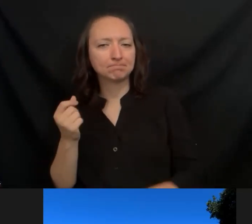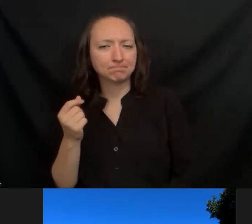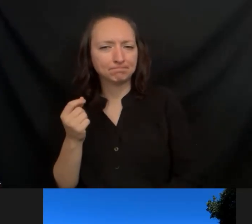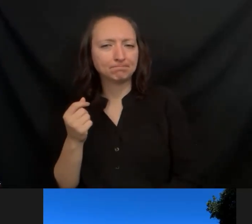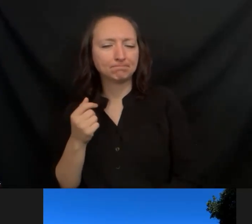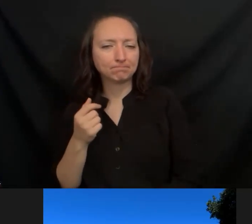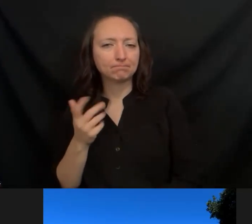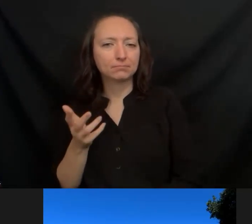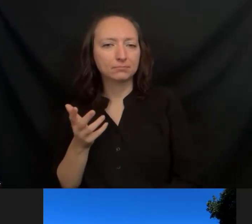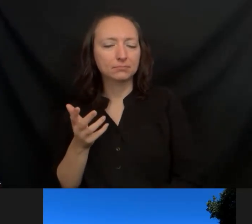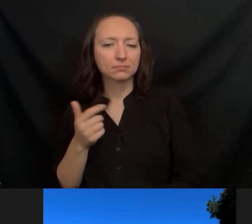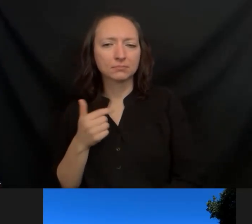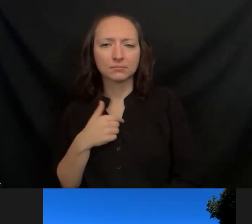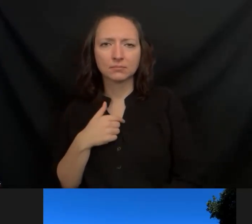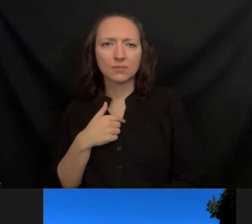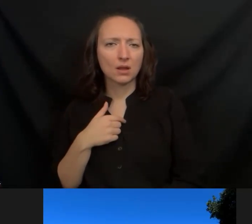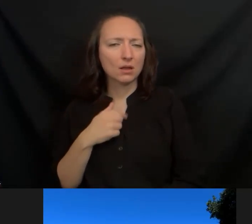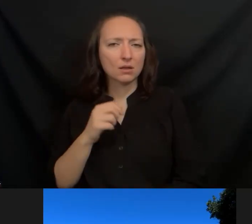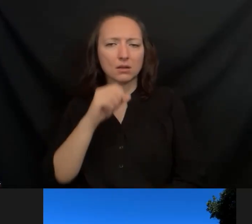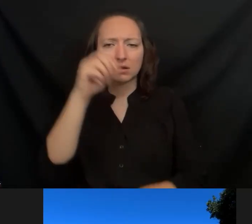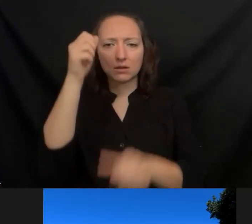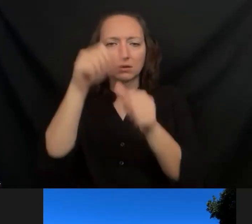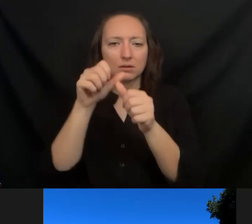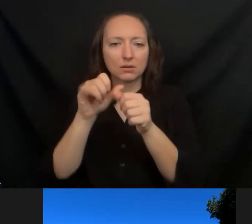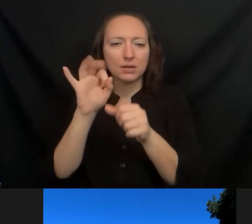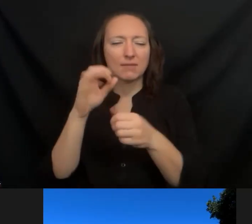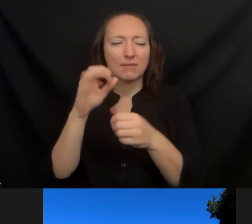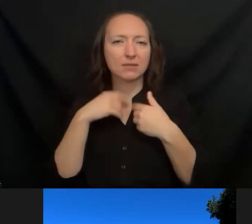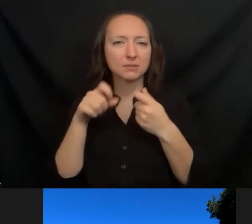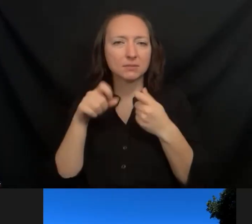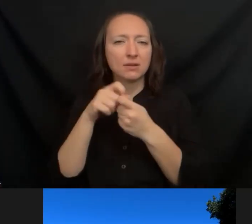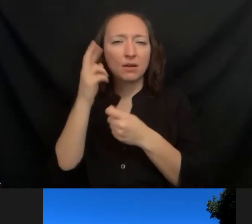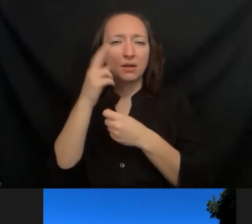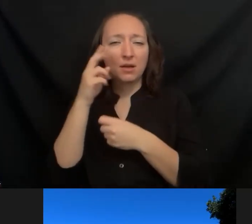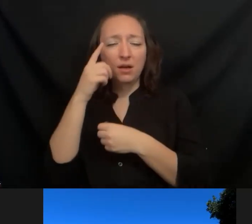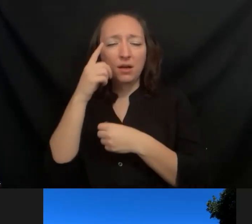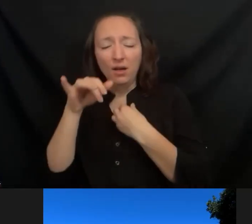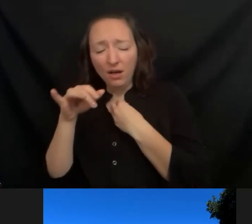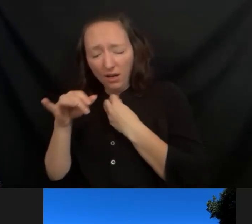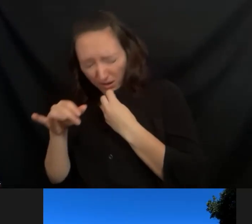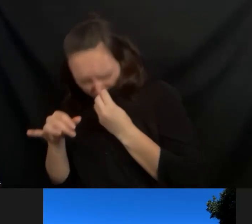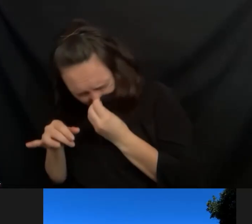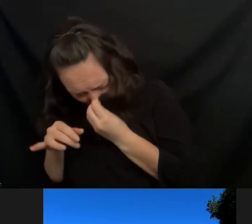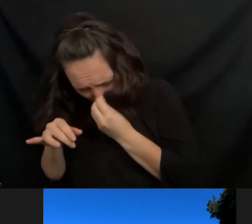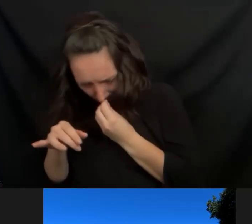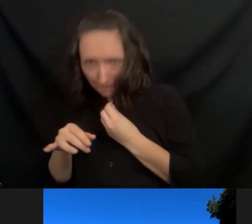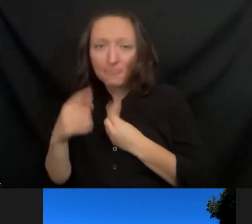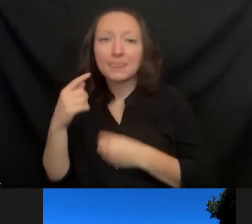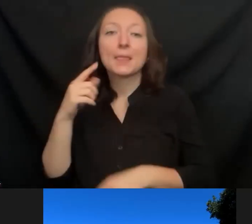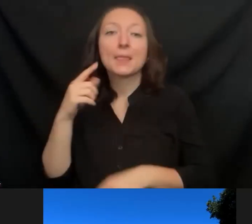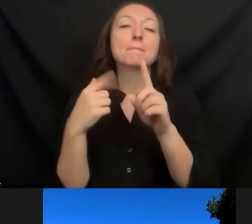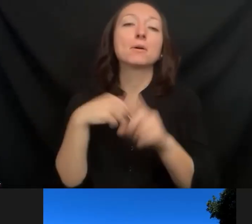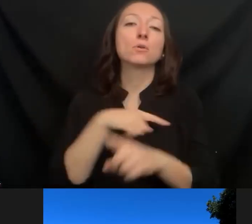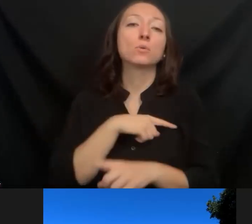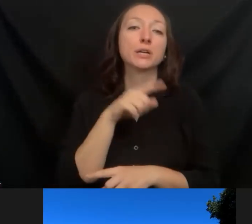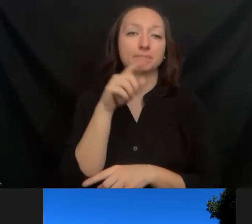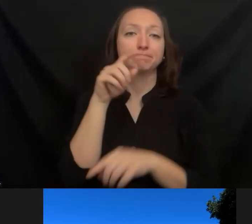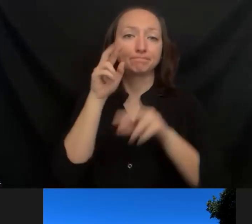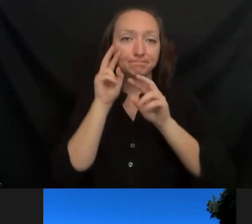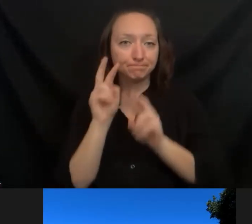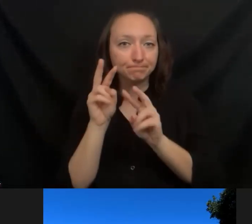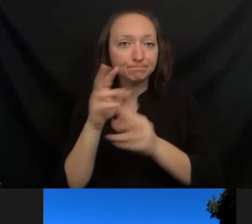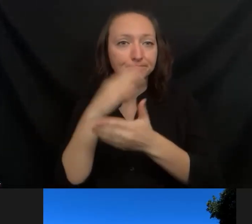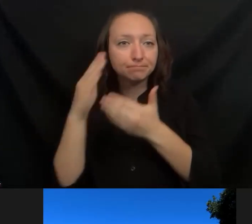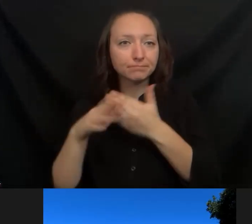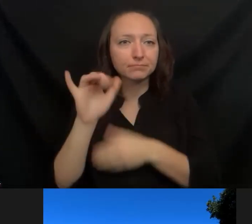I don't recall off the top of my head if there are specific reasons for that, but we do anticipate finishing out the original